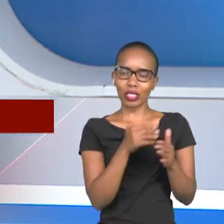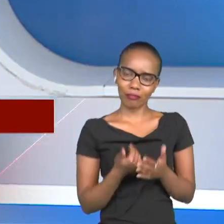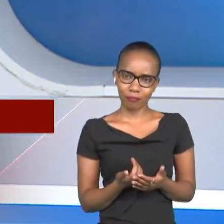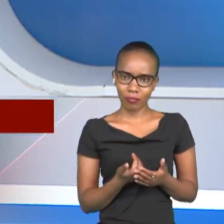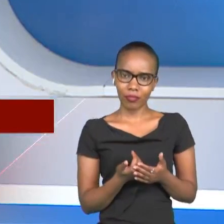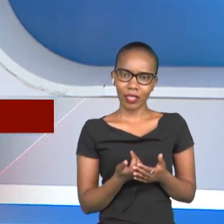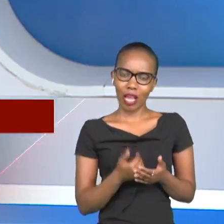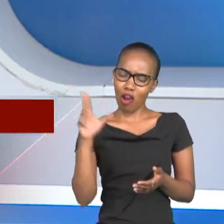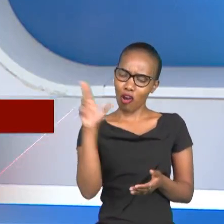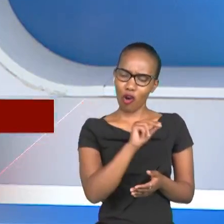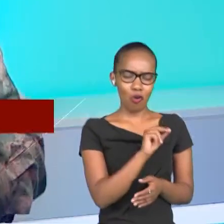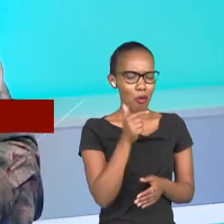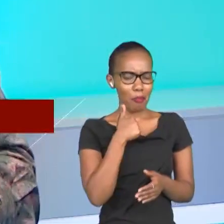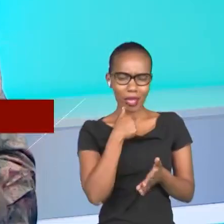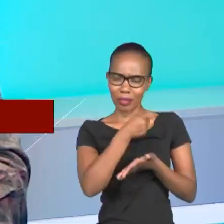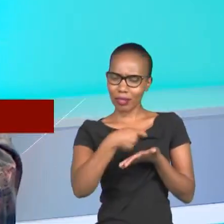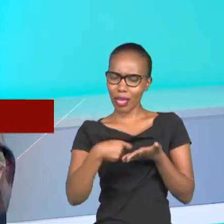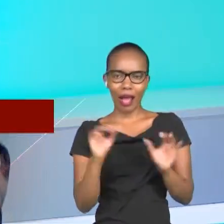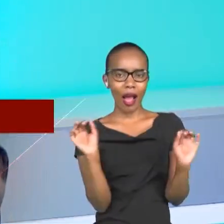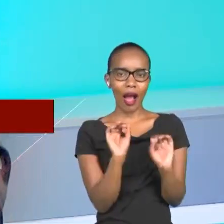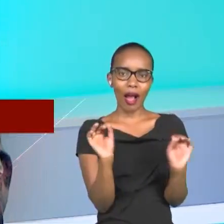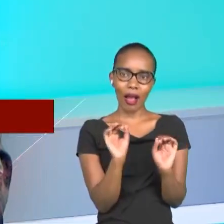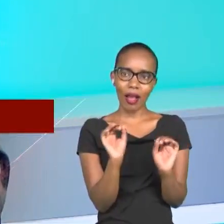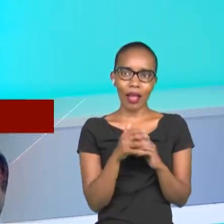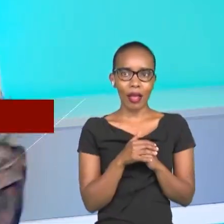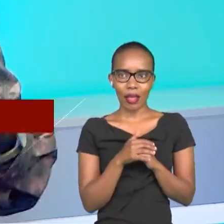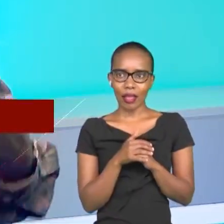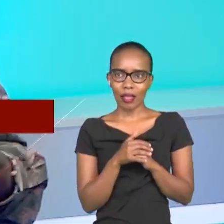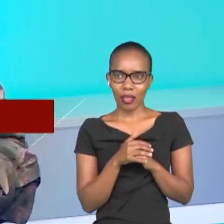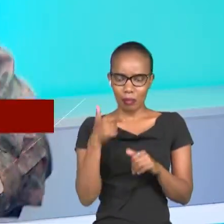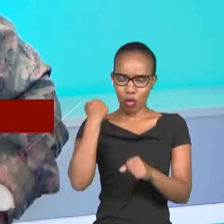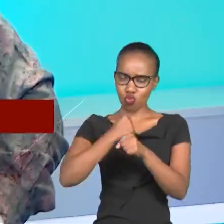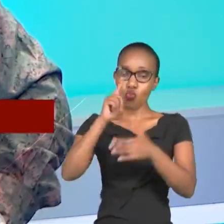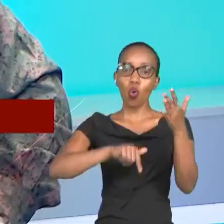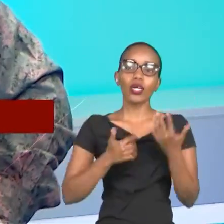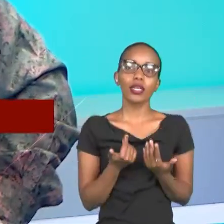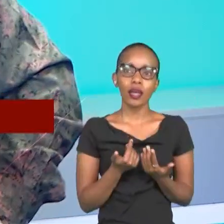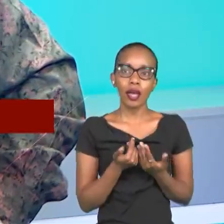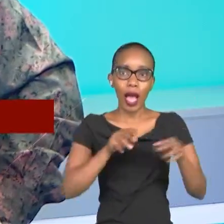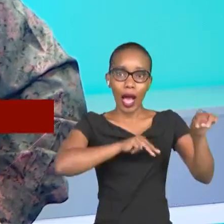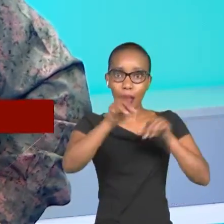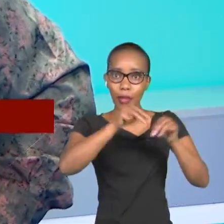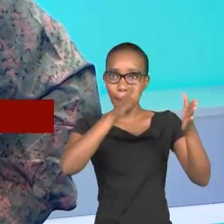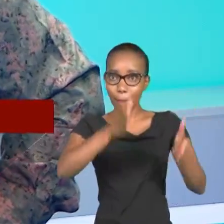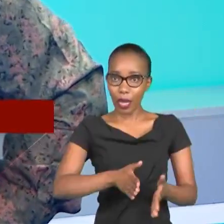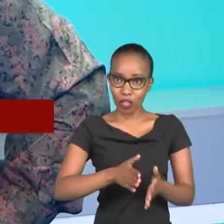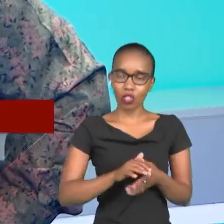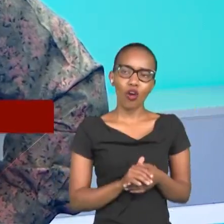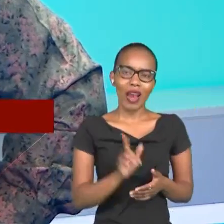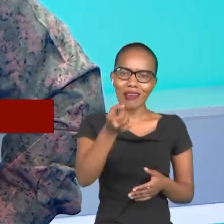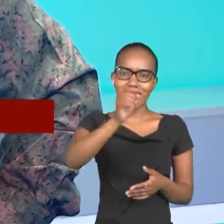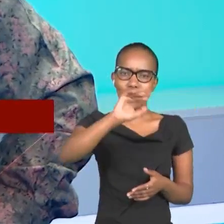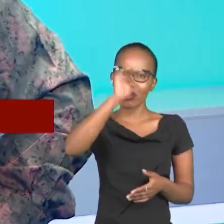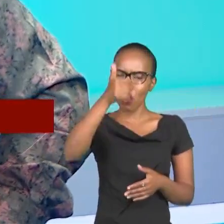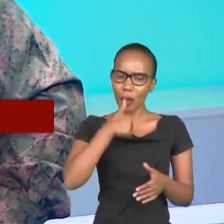to say, no, I won't accomplish this. How do I commit myself? Because surely, as a manager of the capital city of Nairobi,